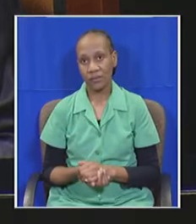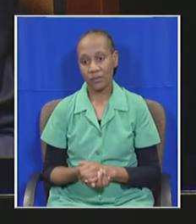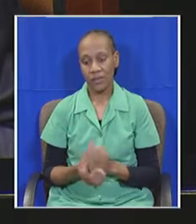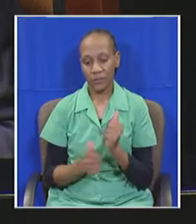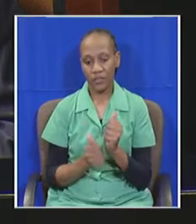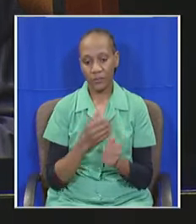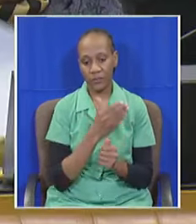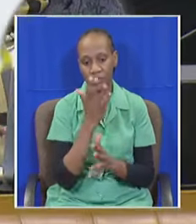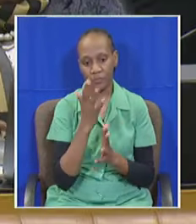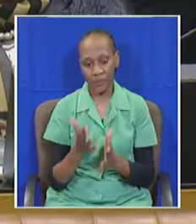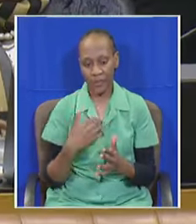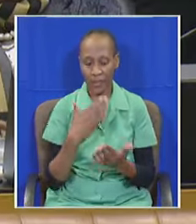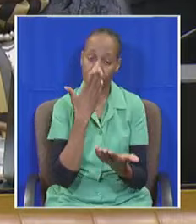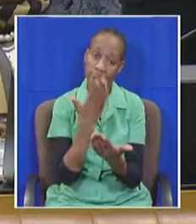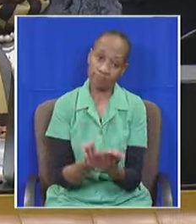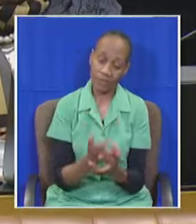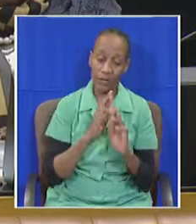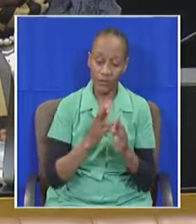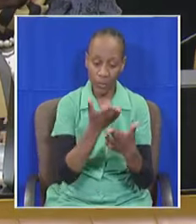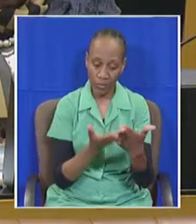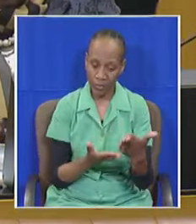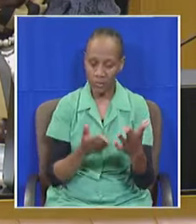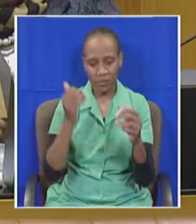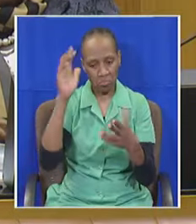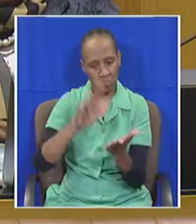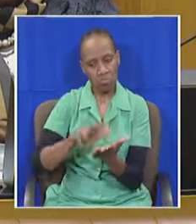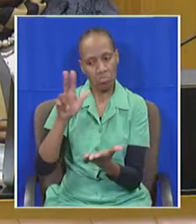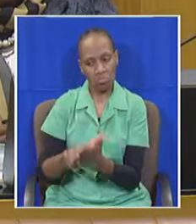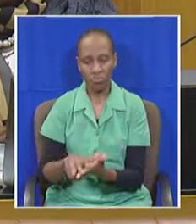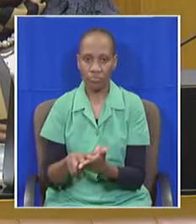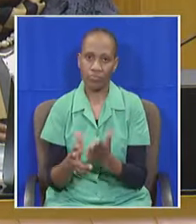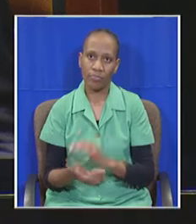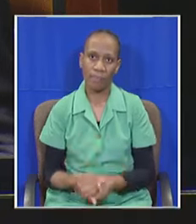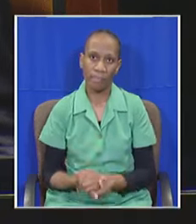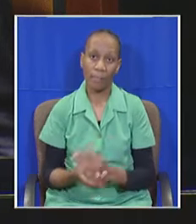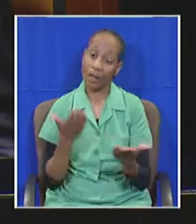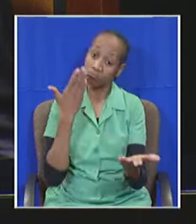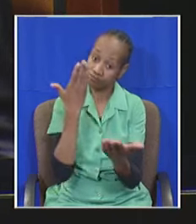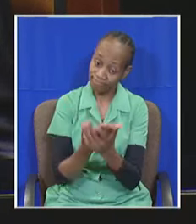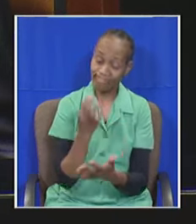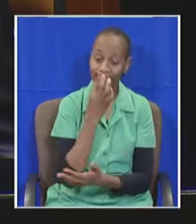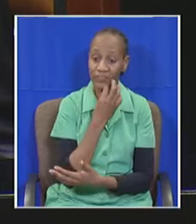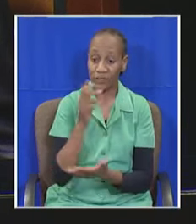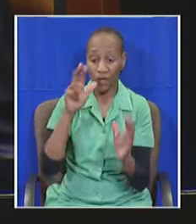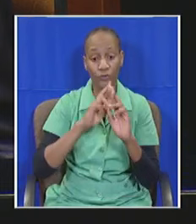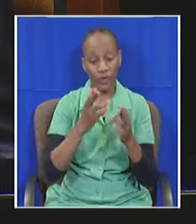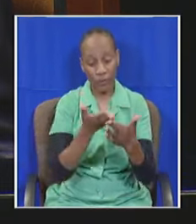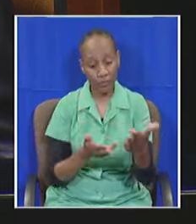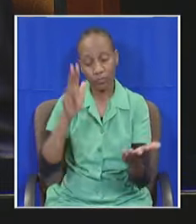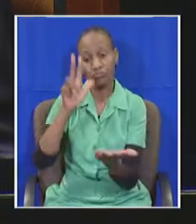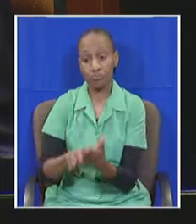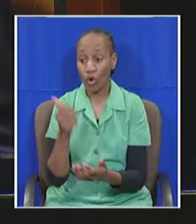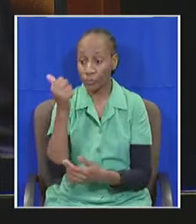Deputy Speaker, I move that the report be accepted and adopted by this House. The motion is that the report be adopted. Are there any